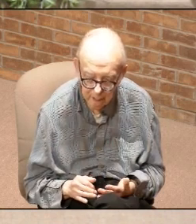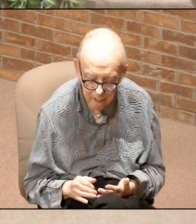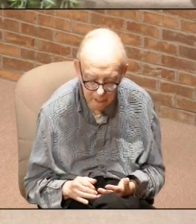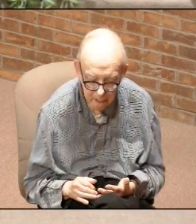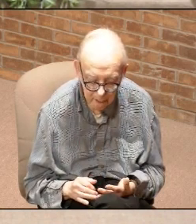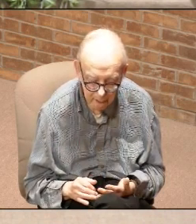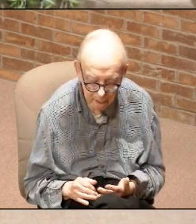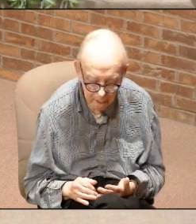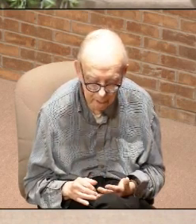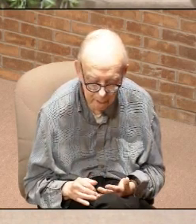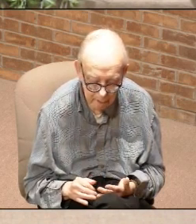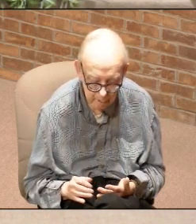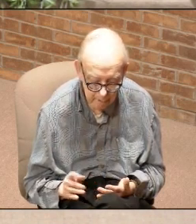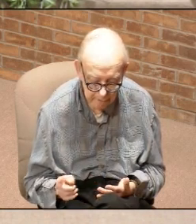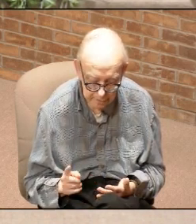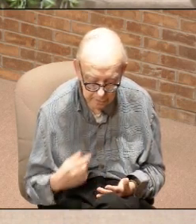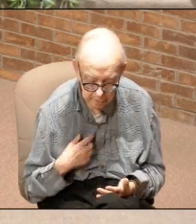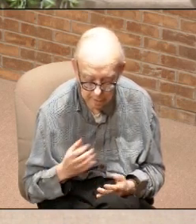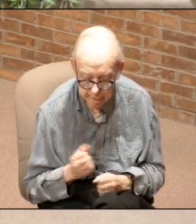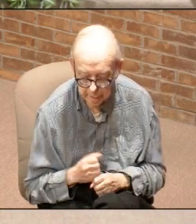this is where i get my strength